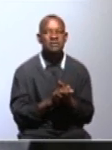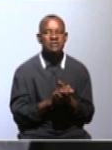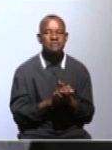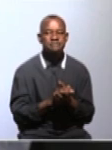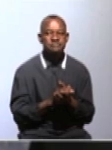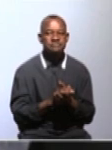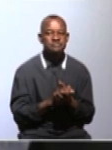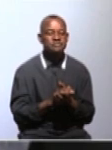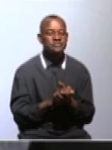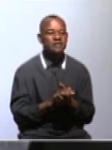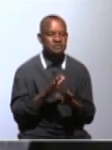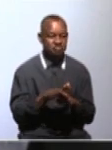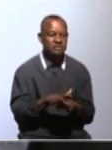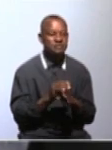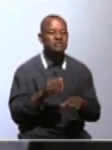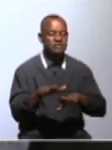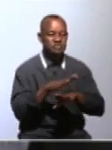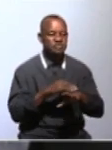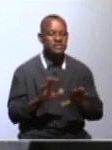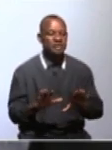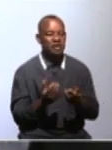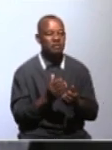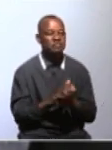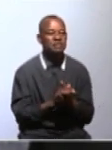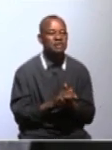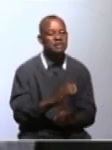outbreak develops, we will definitely be able to